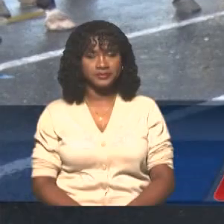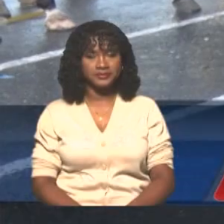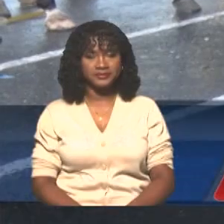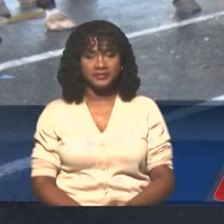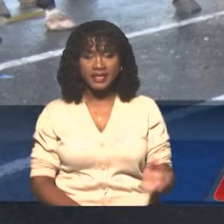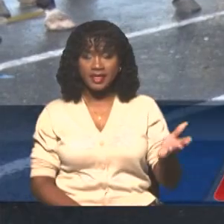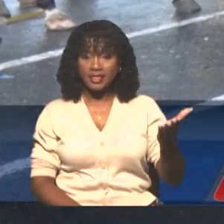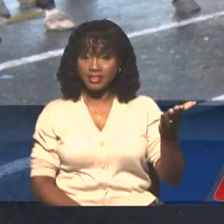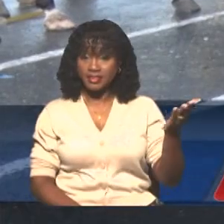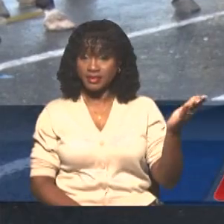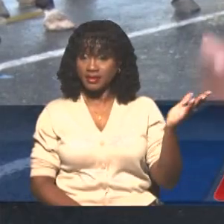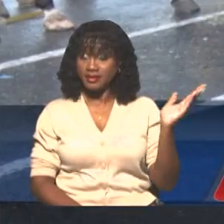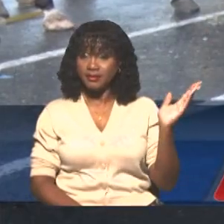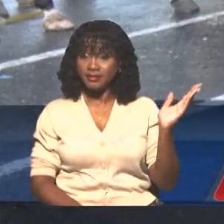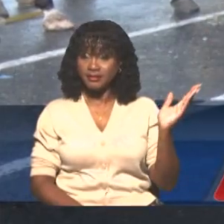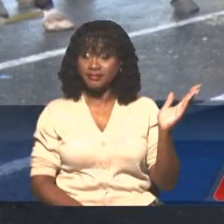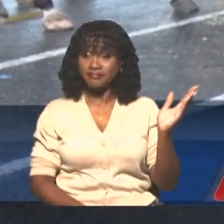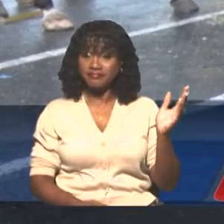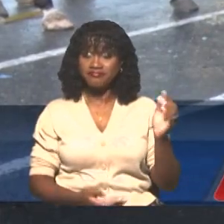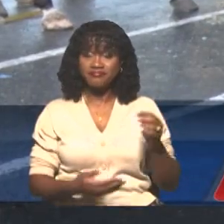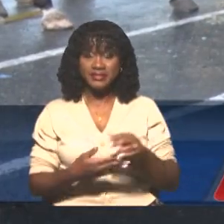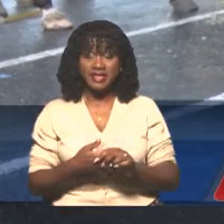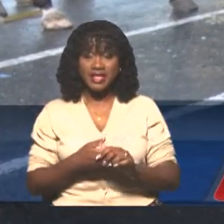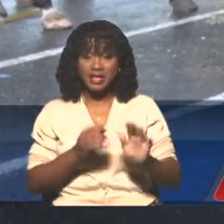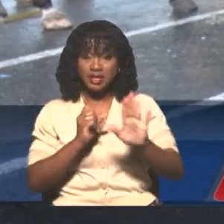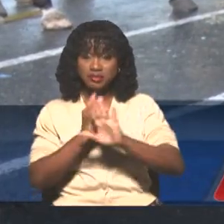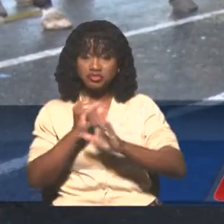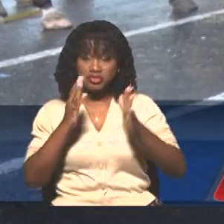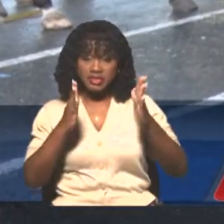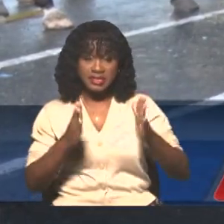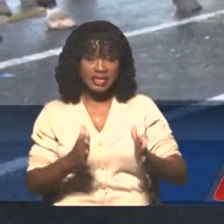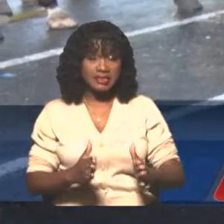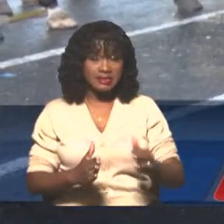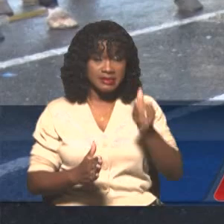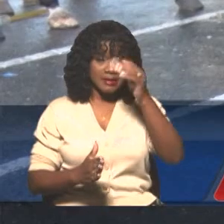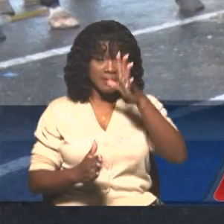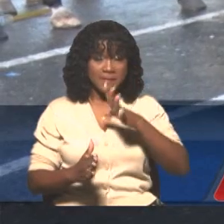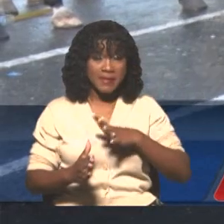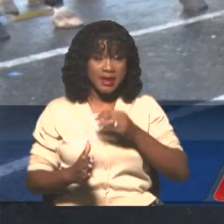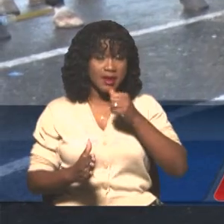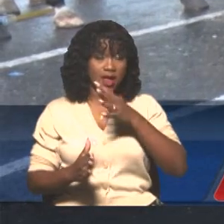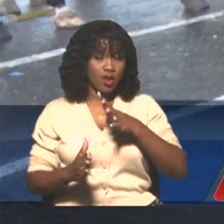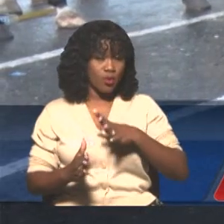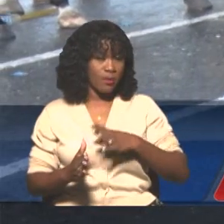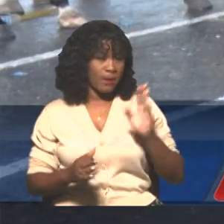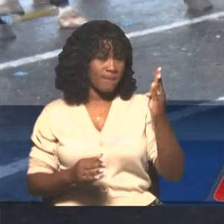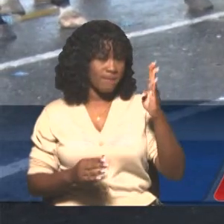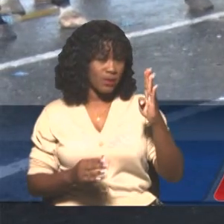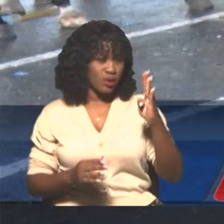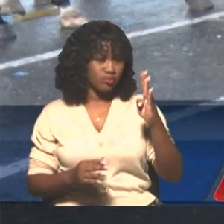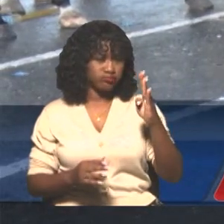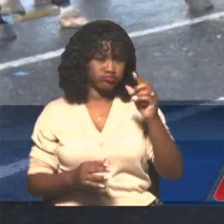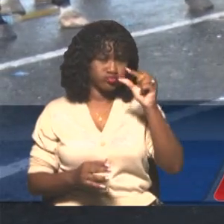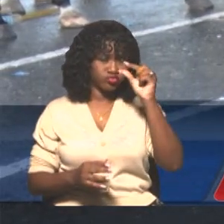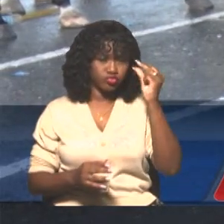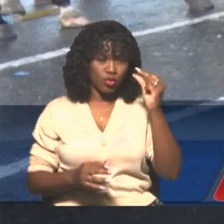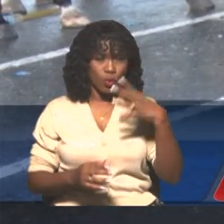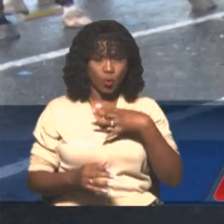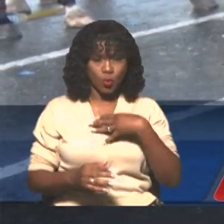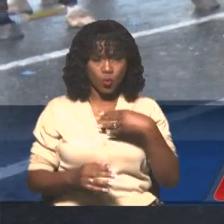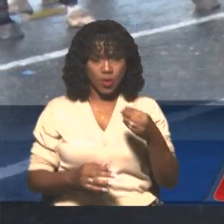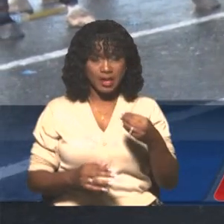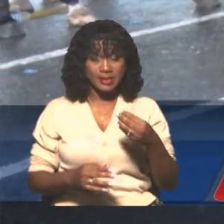These are the guardians of the nation, the men and women in blue, khaki, and sometimes white. And they